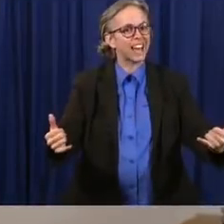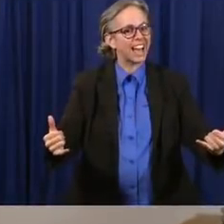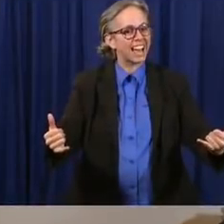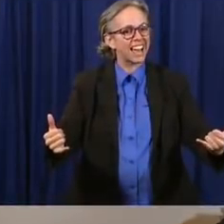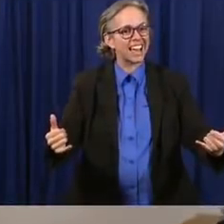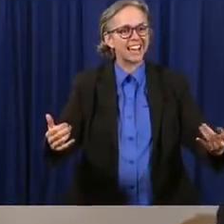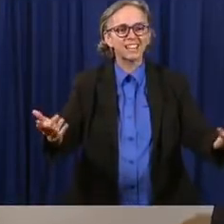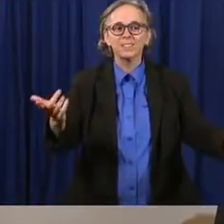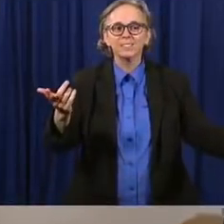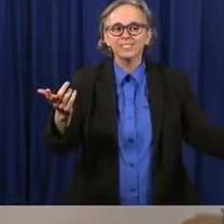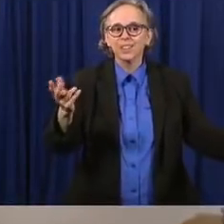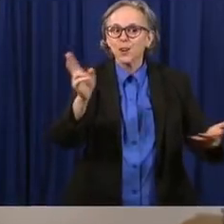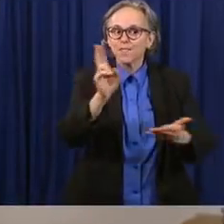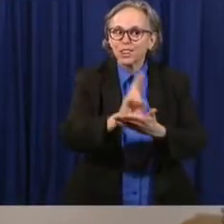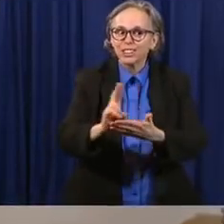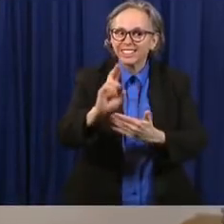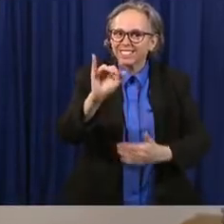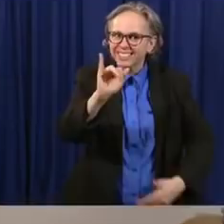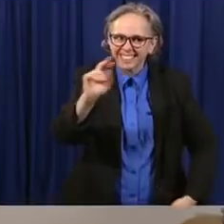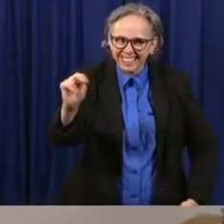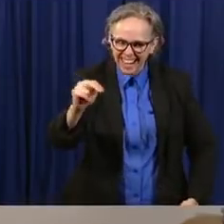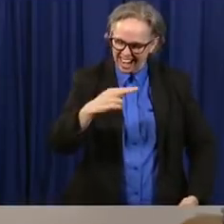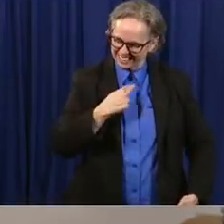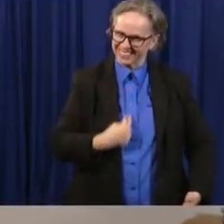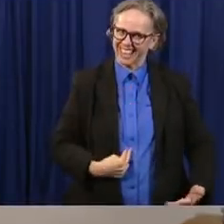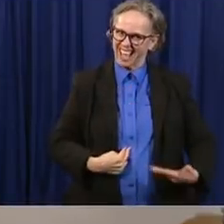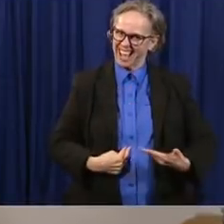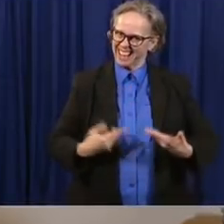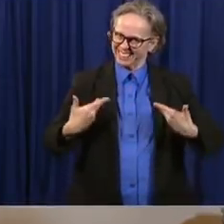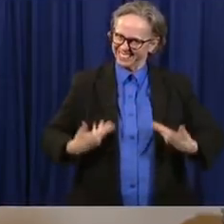Cincinnati tie on today.